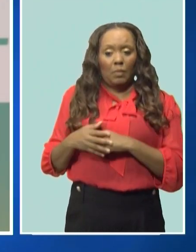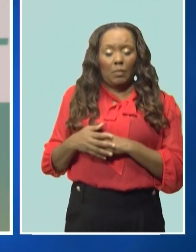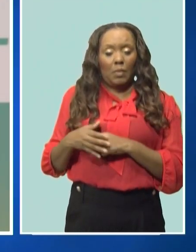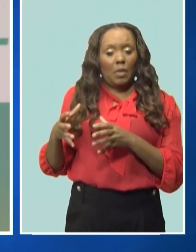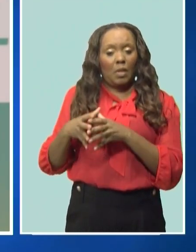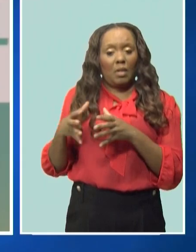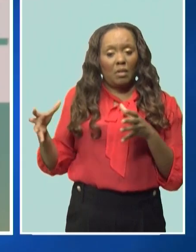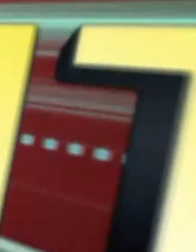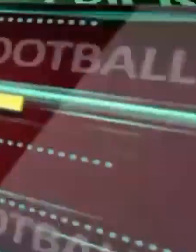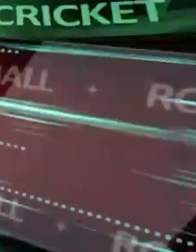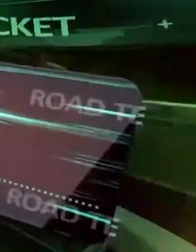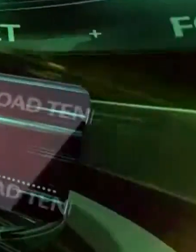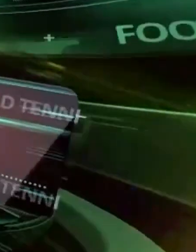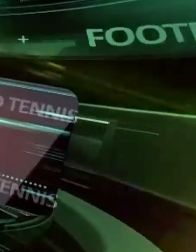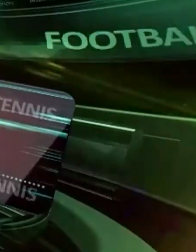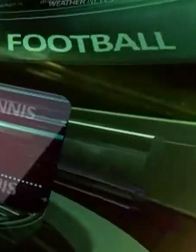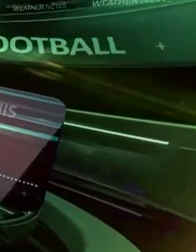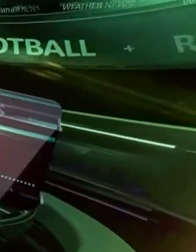not increasing.